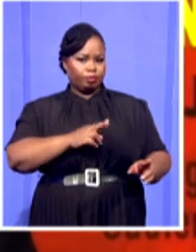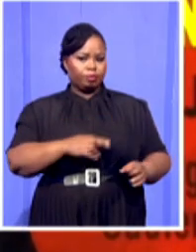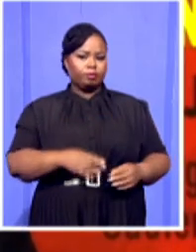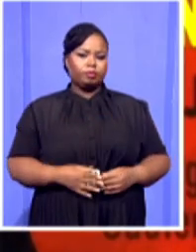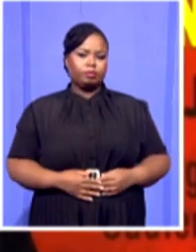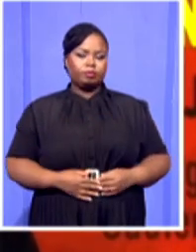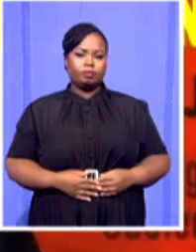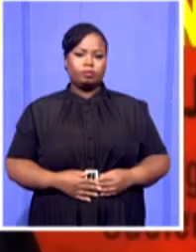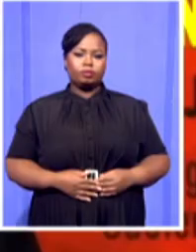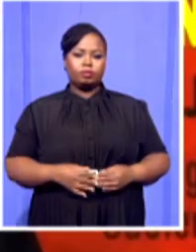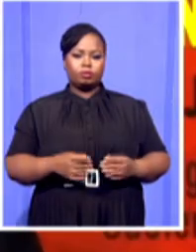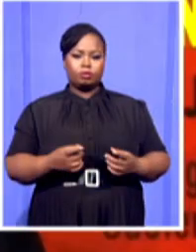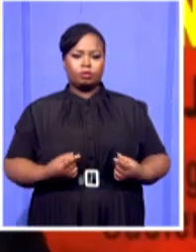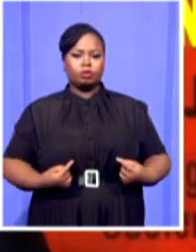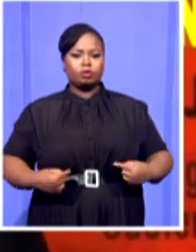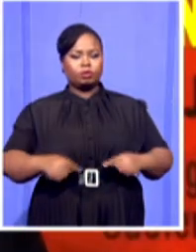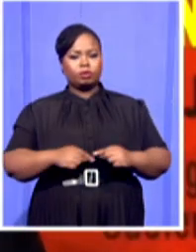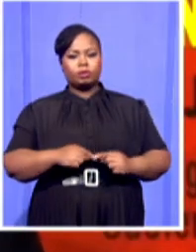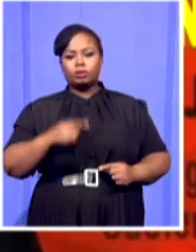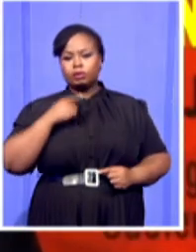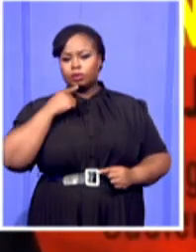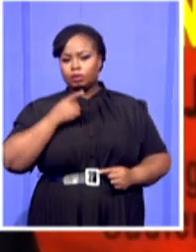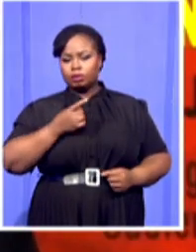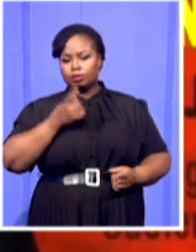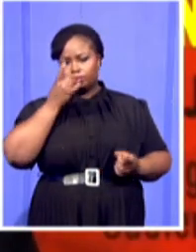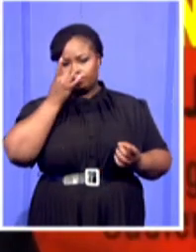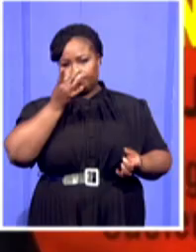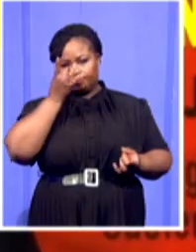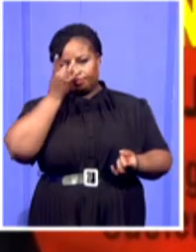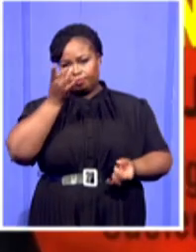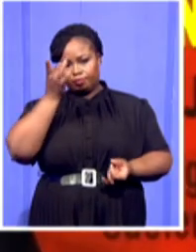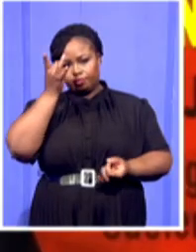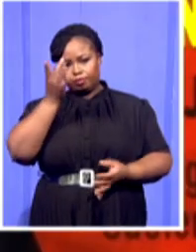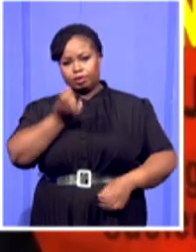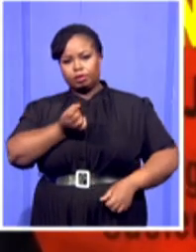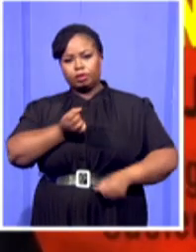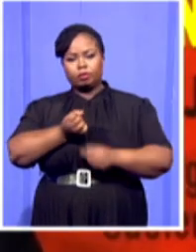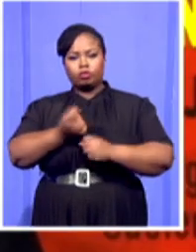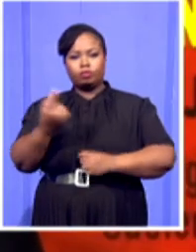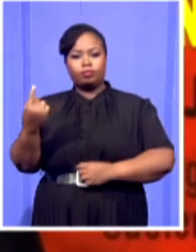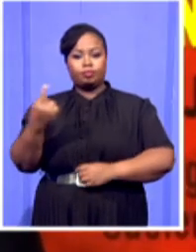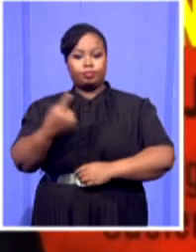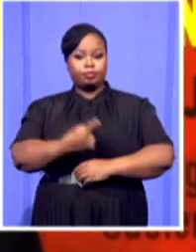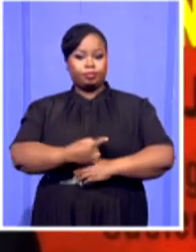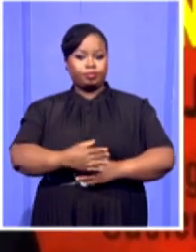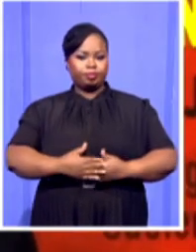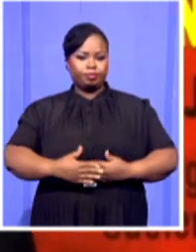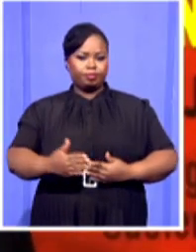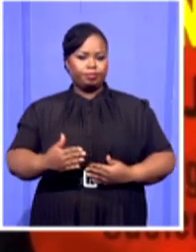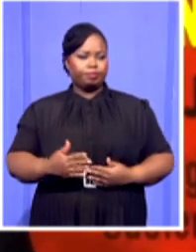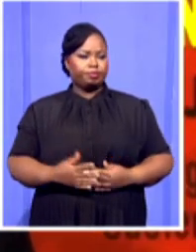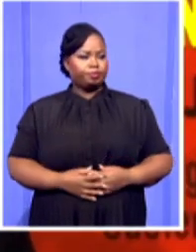be spreading the messages of support throughout the day. At this stage,